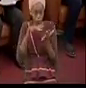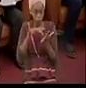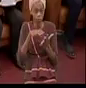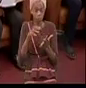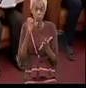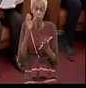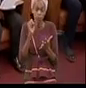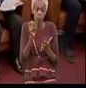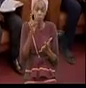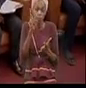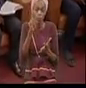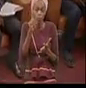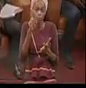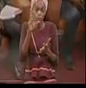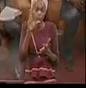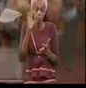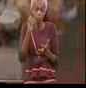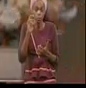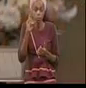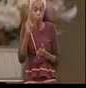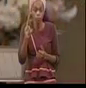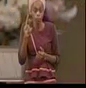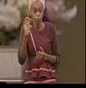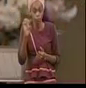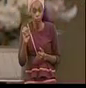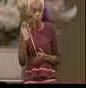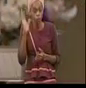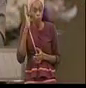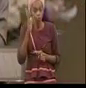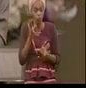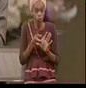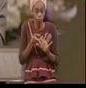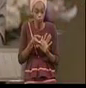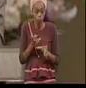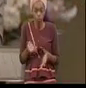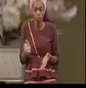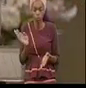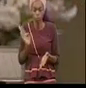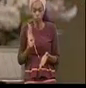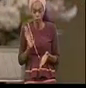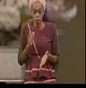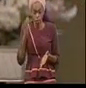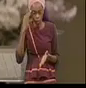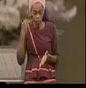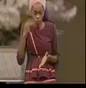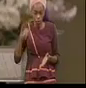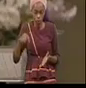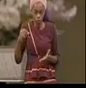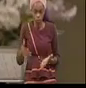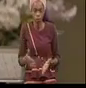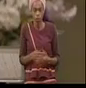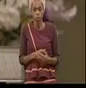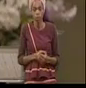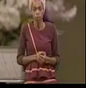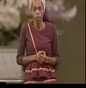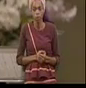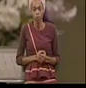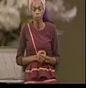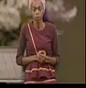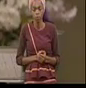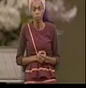by 5:45 p.m. Please let's take notes. Tuesday also, Leadership Development holds